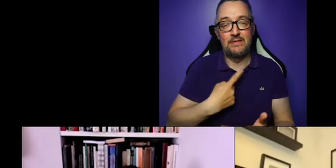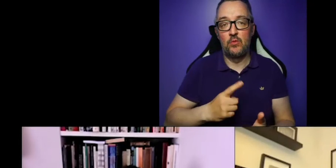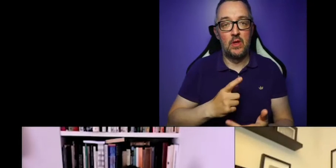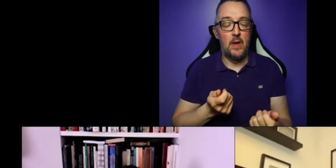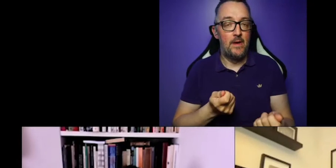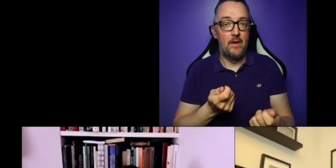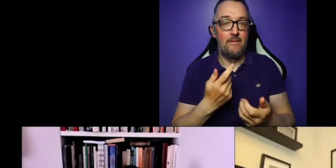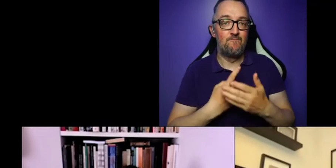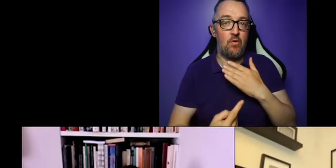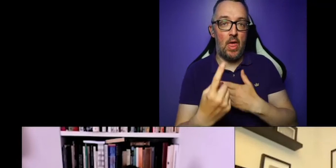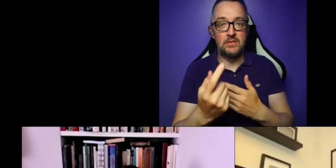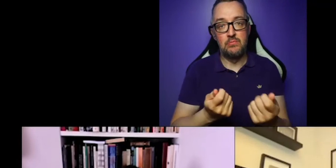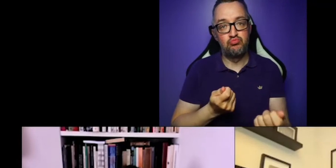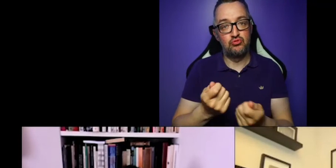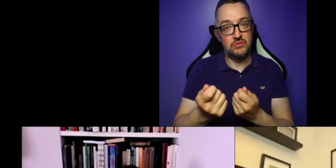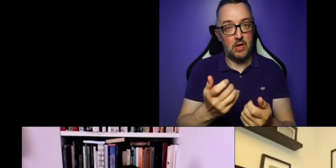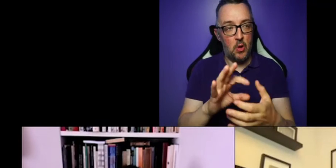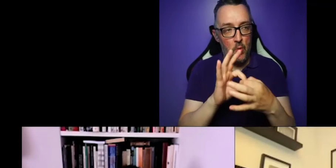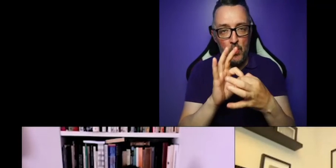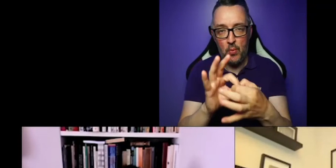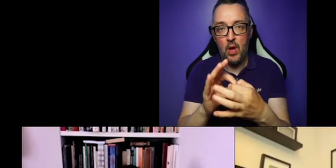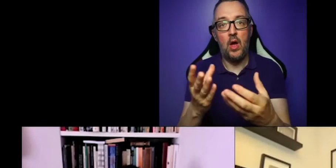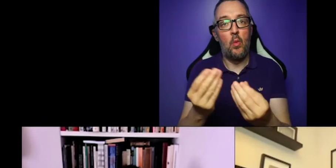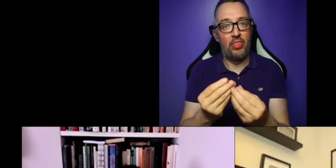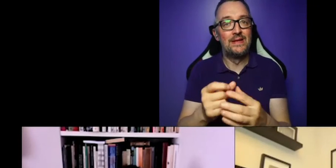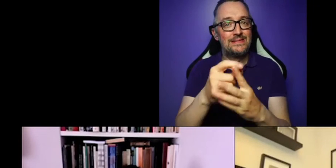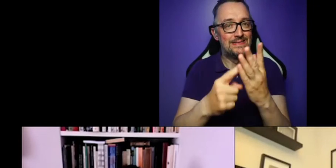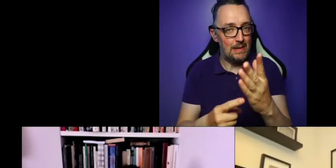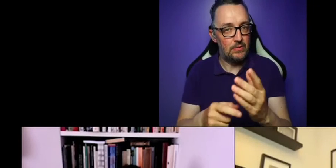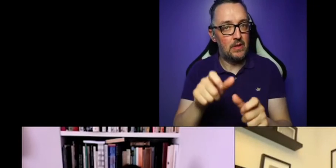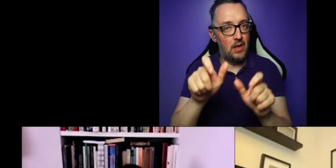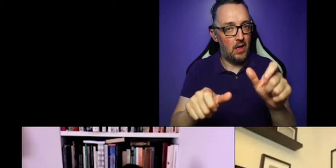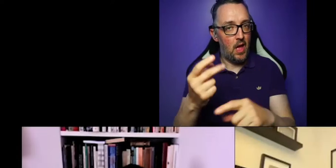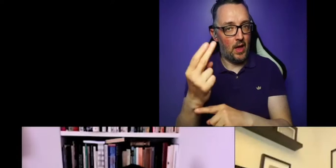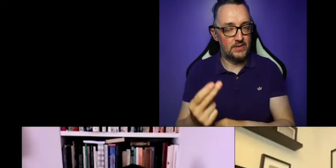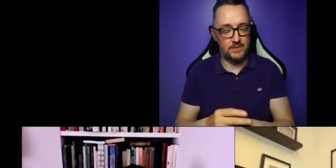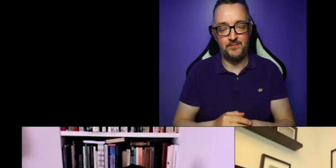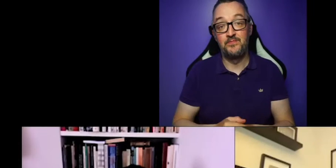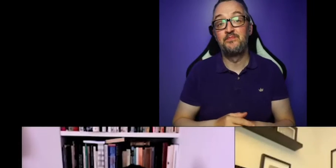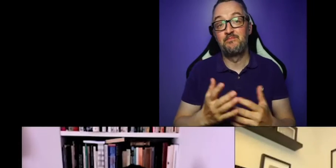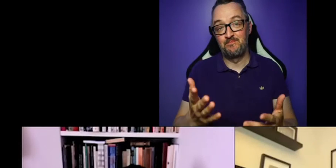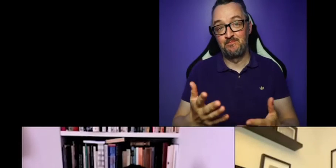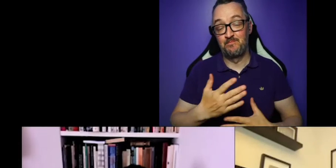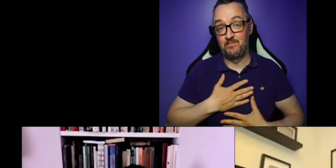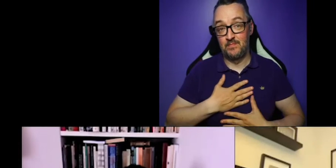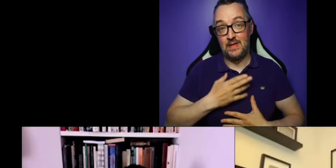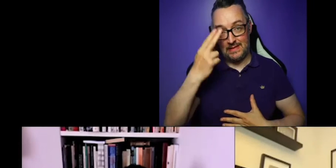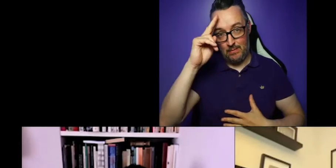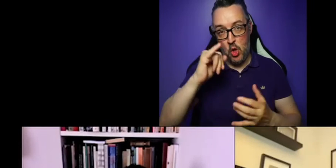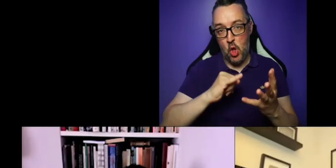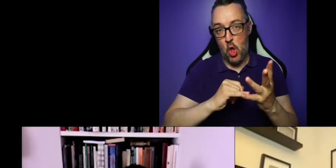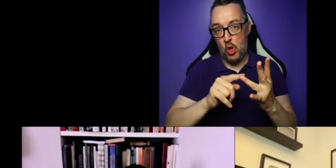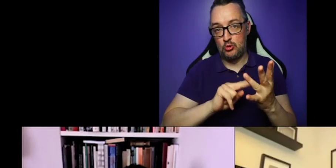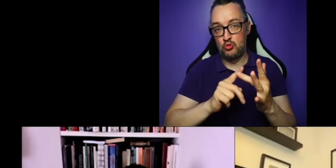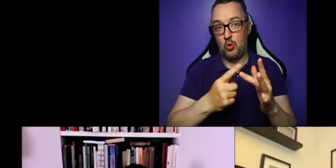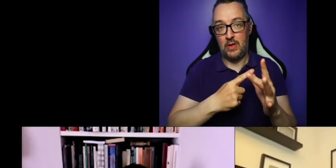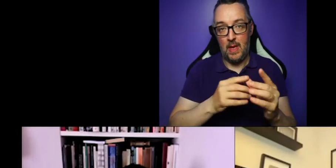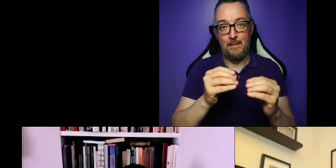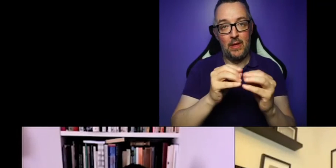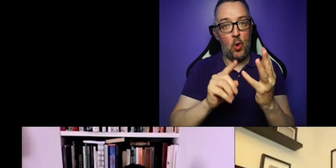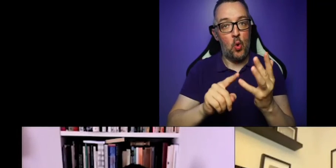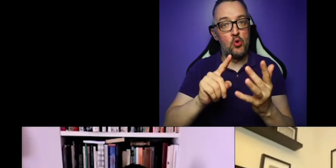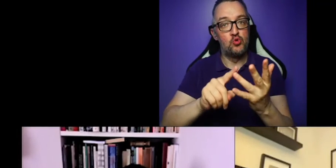and curator working with disabled artists. Over to you, Sonia. Okay, so my name is Sonia